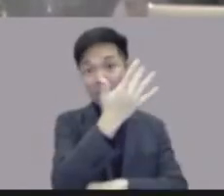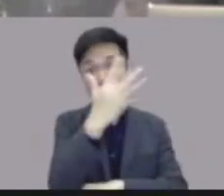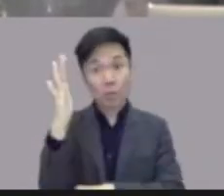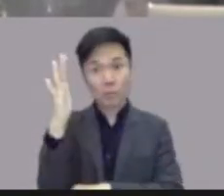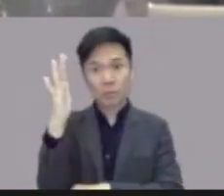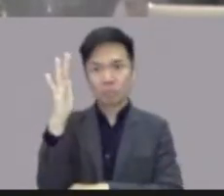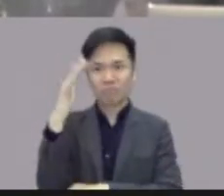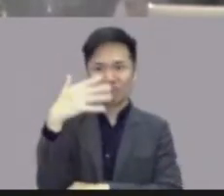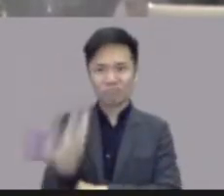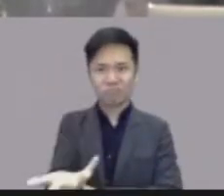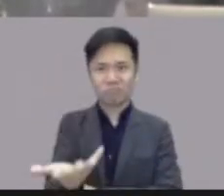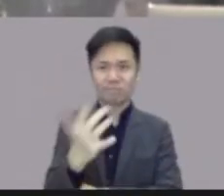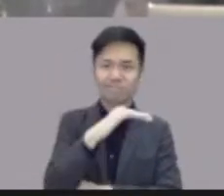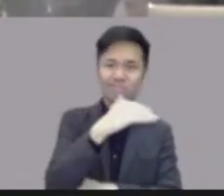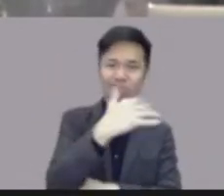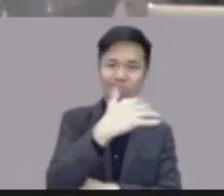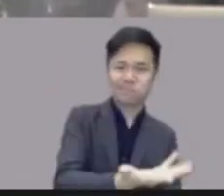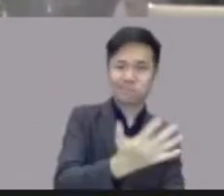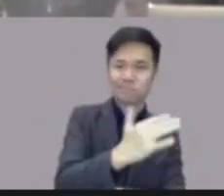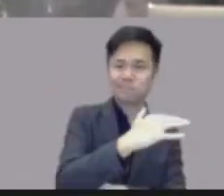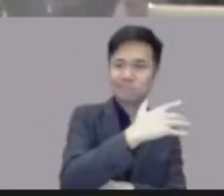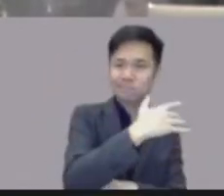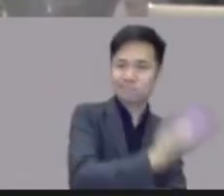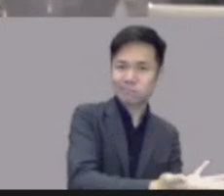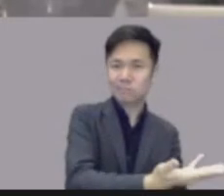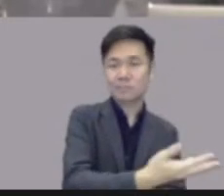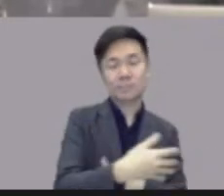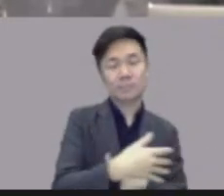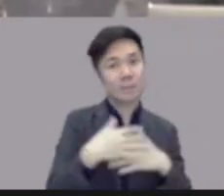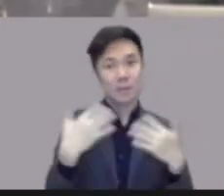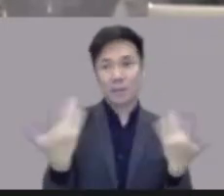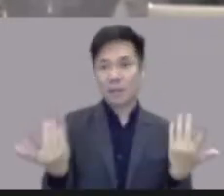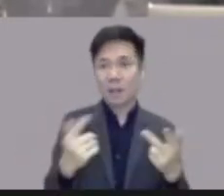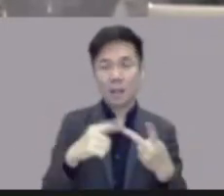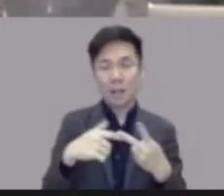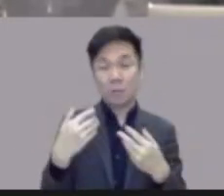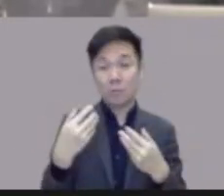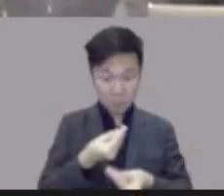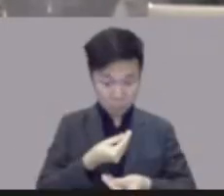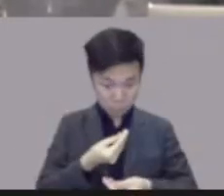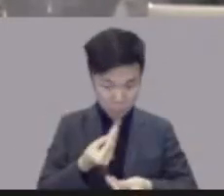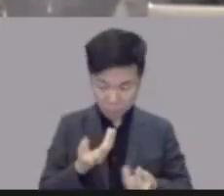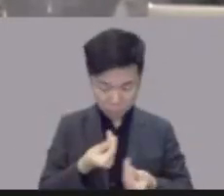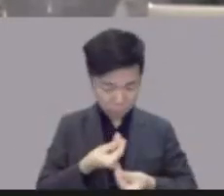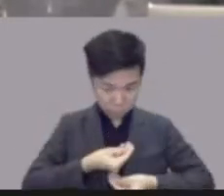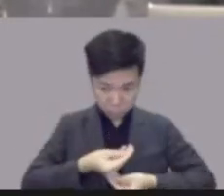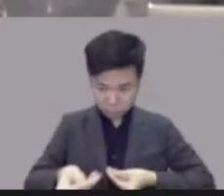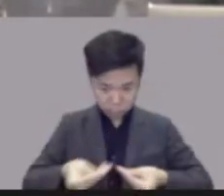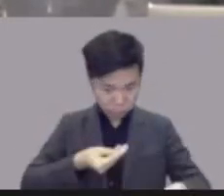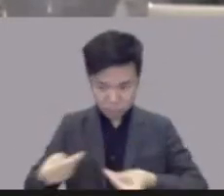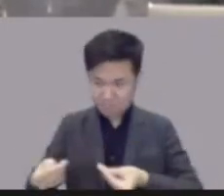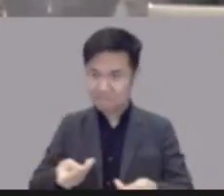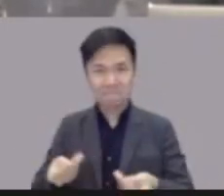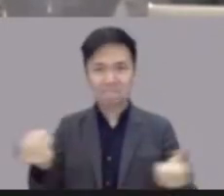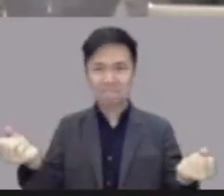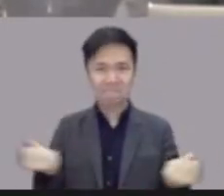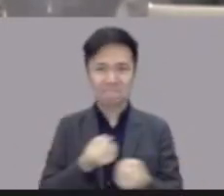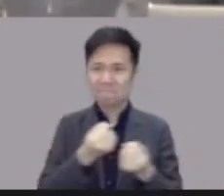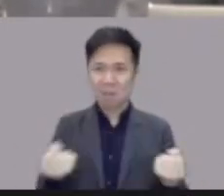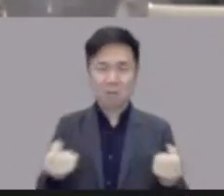feared extremely poor in benefit sharing and led to displacement and dislocation of the communities